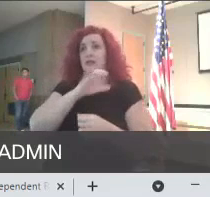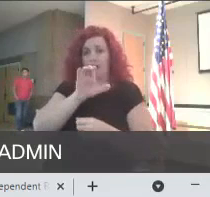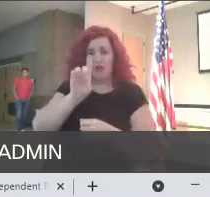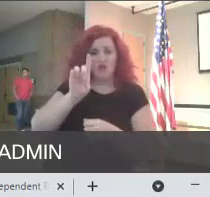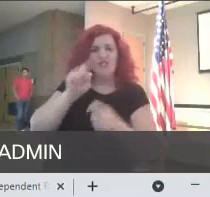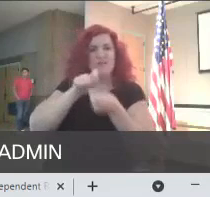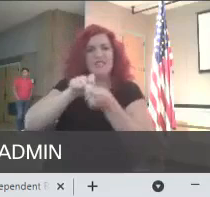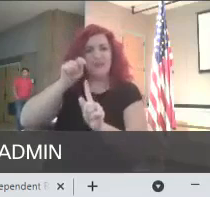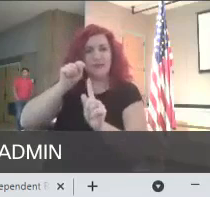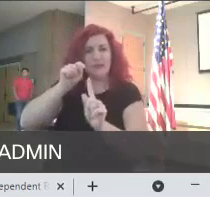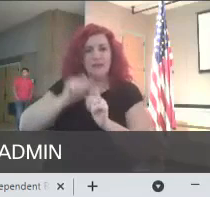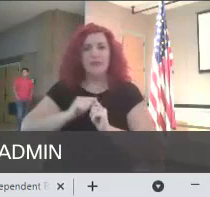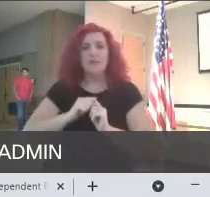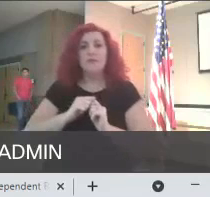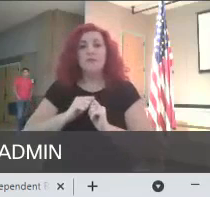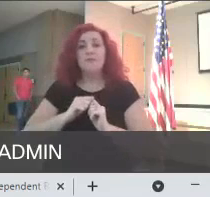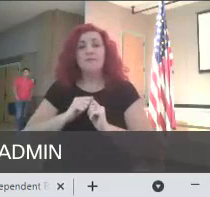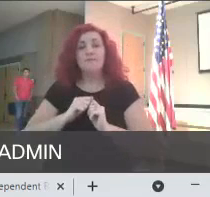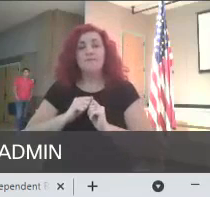particular.